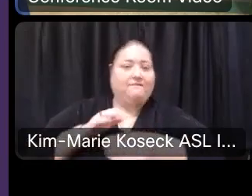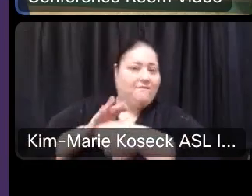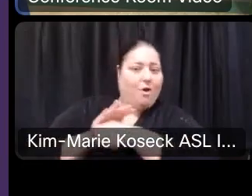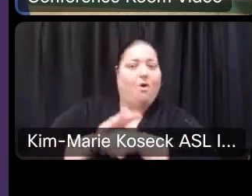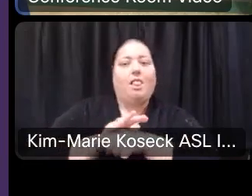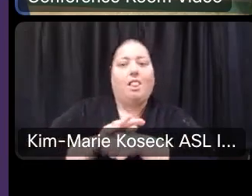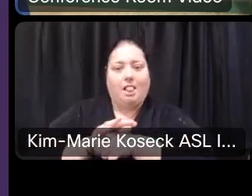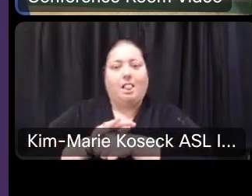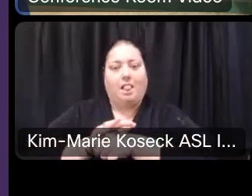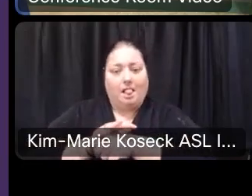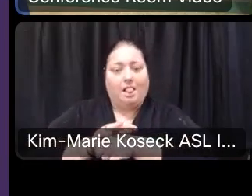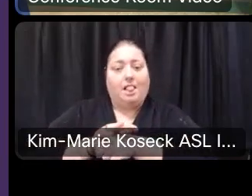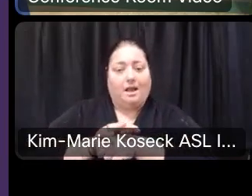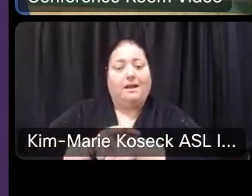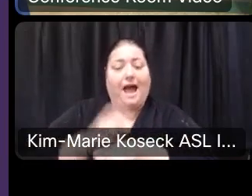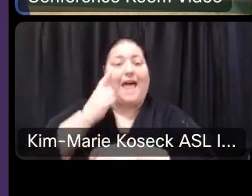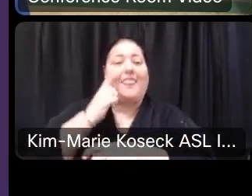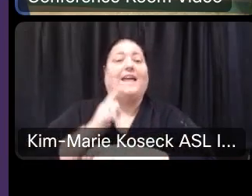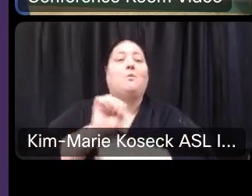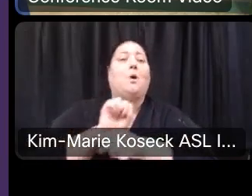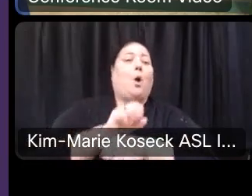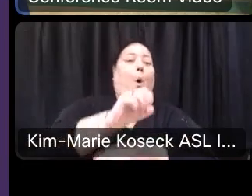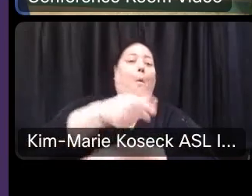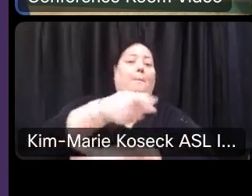I think we need to really work with OWDD